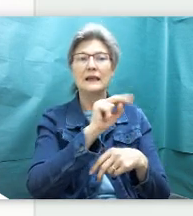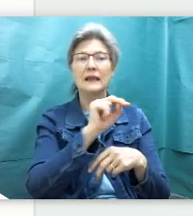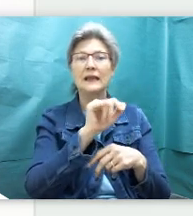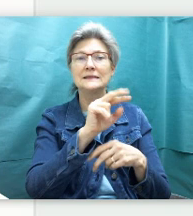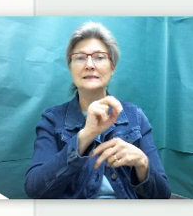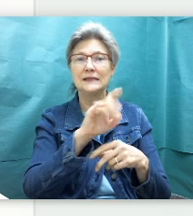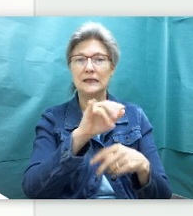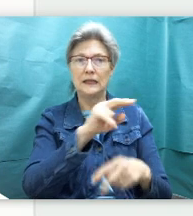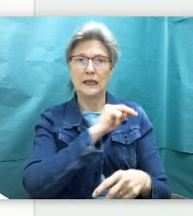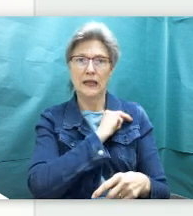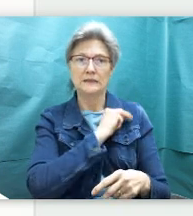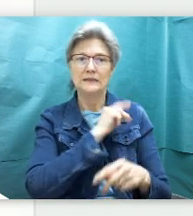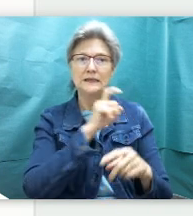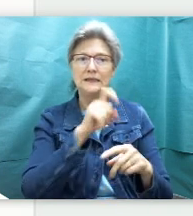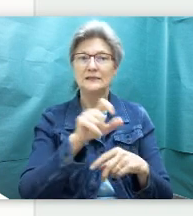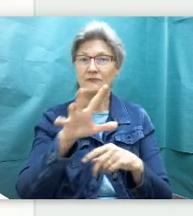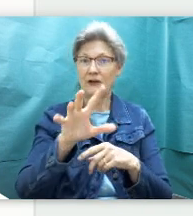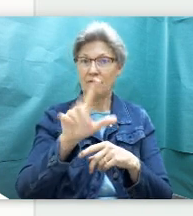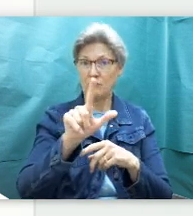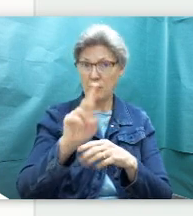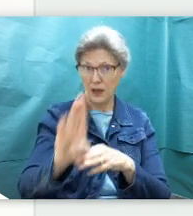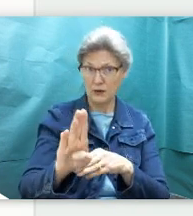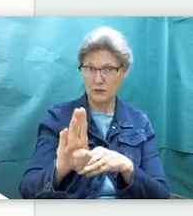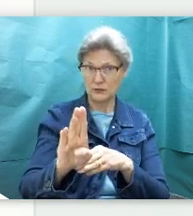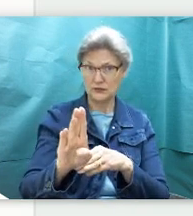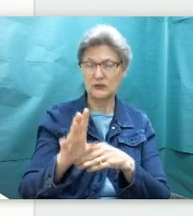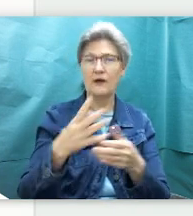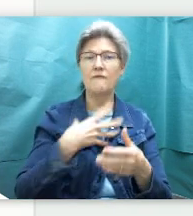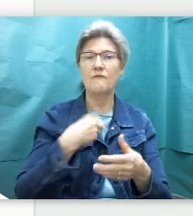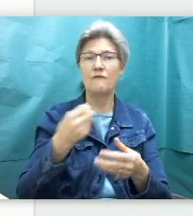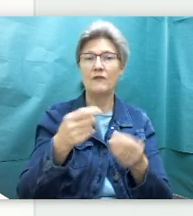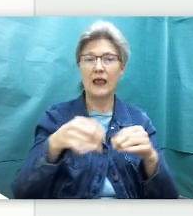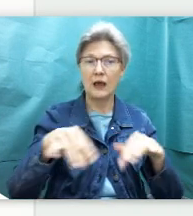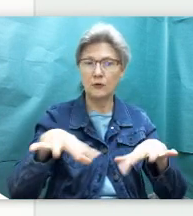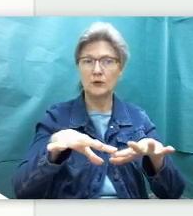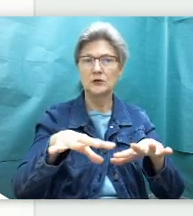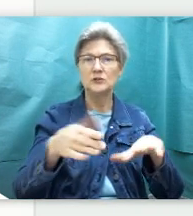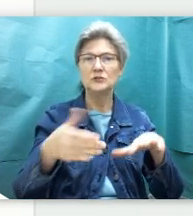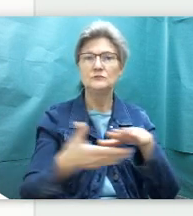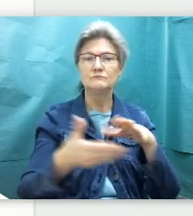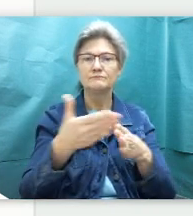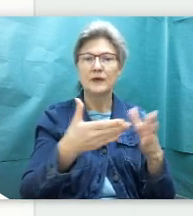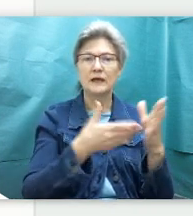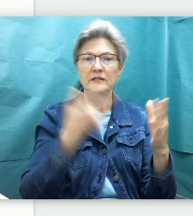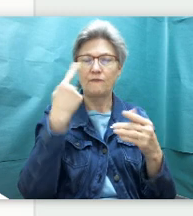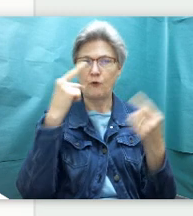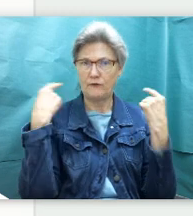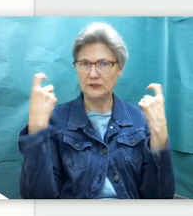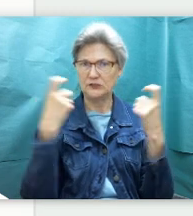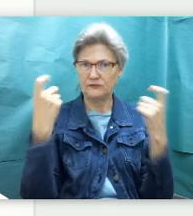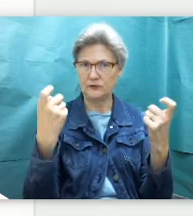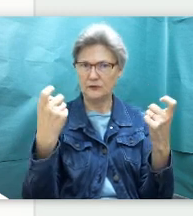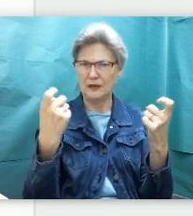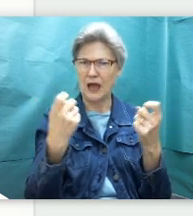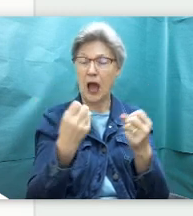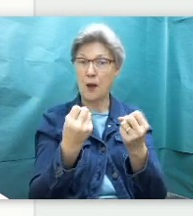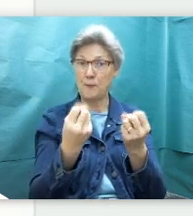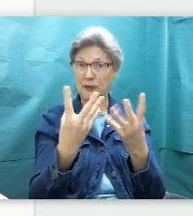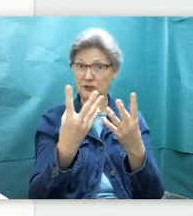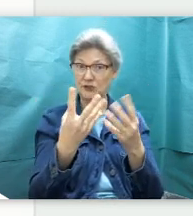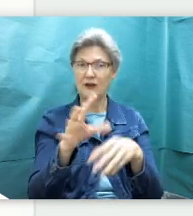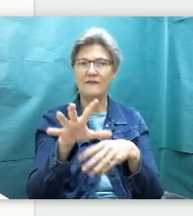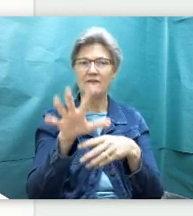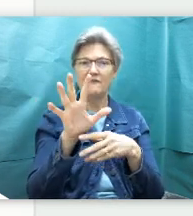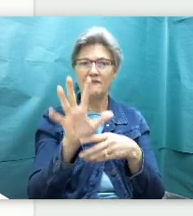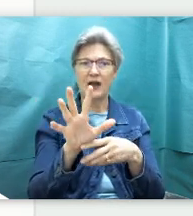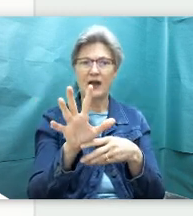pounds of flour to bake pies for a festival. So how many pounds do we have to solve for? That's right, 5. All right, so I'll see you back